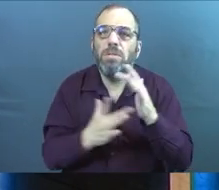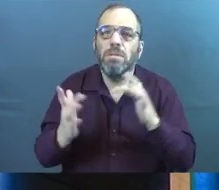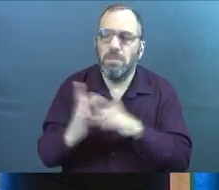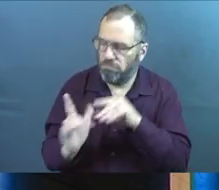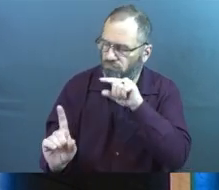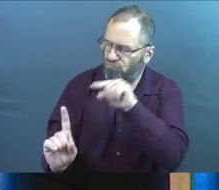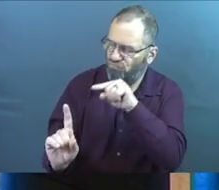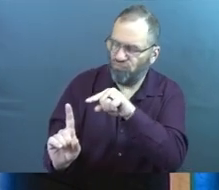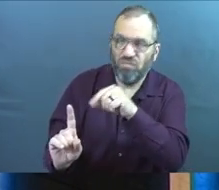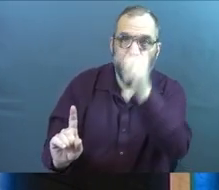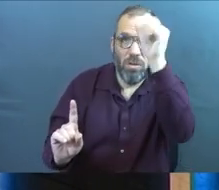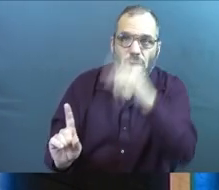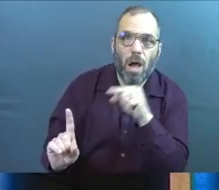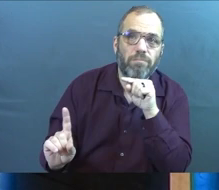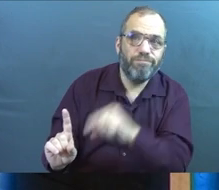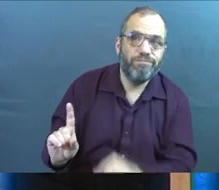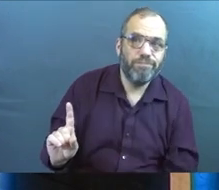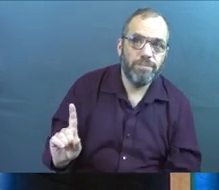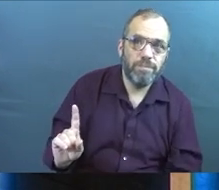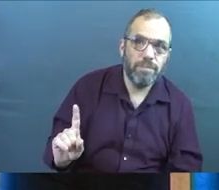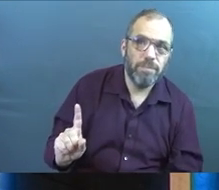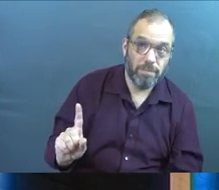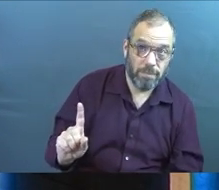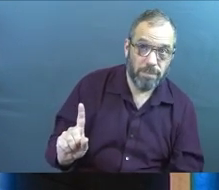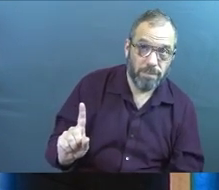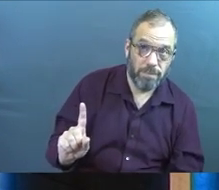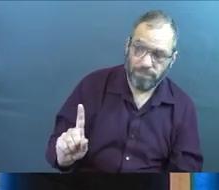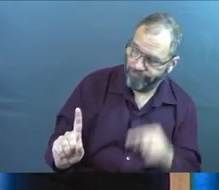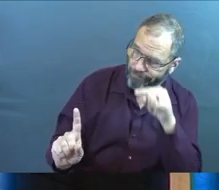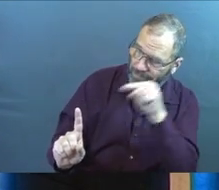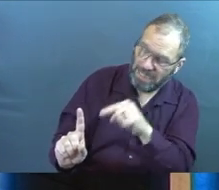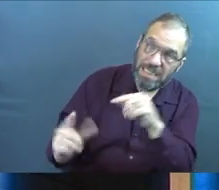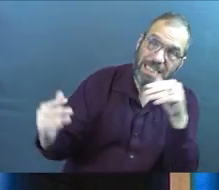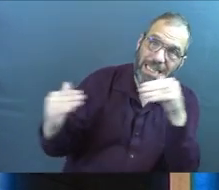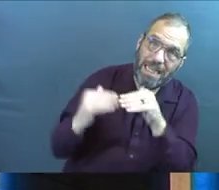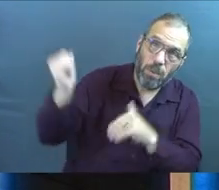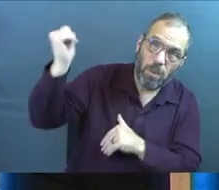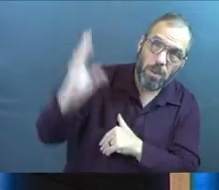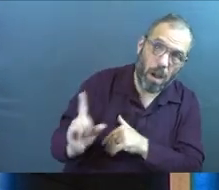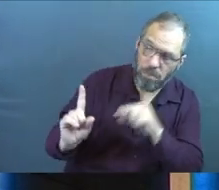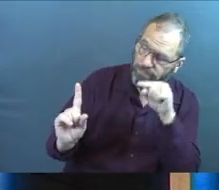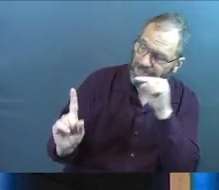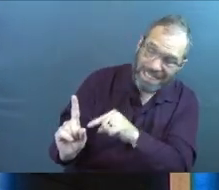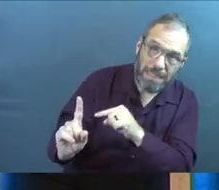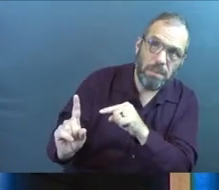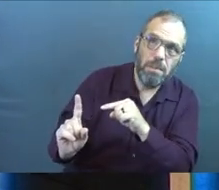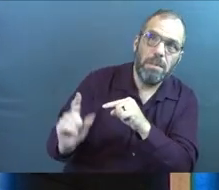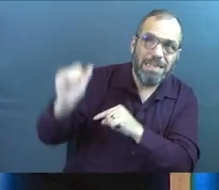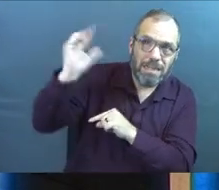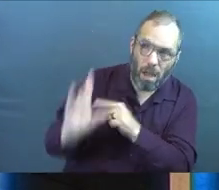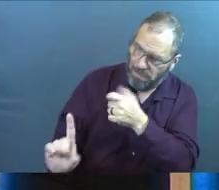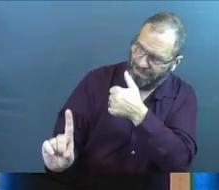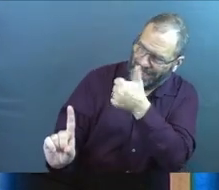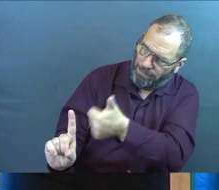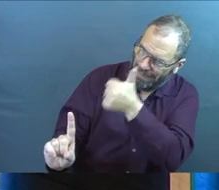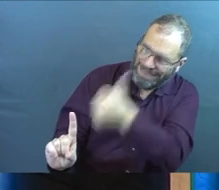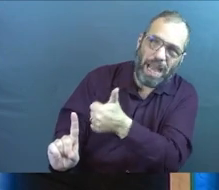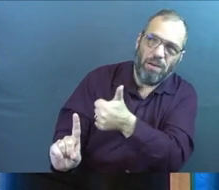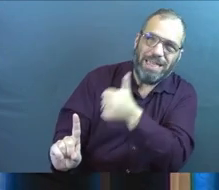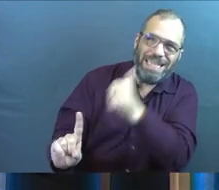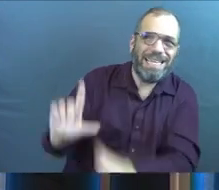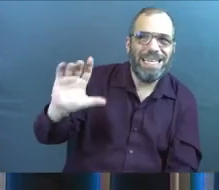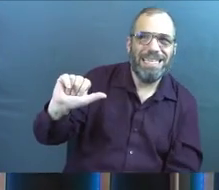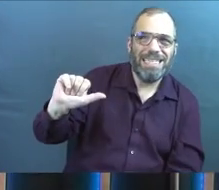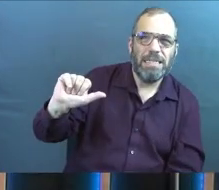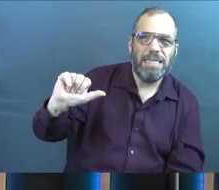Jesus is God. He is equal to God. He is God himself. He is the